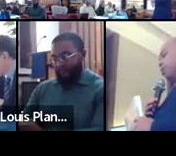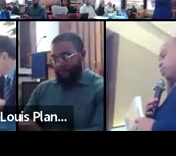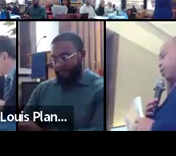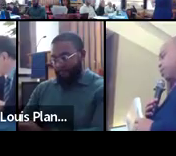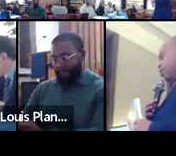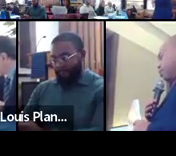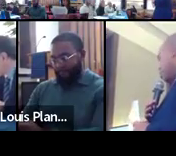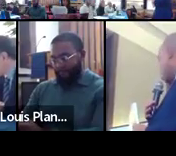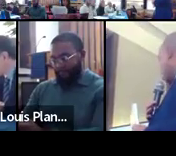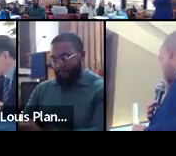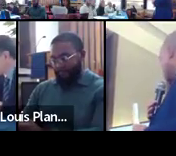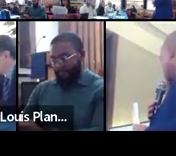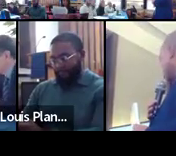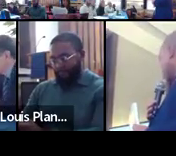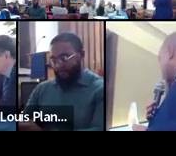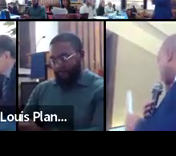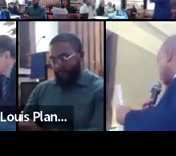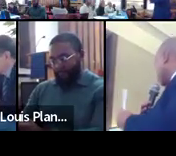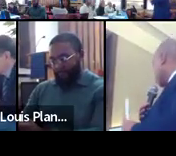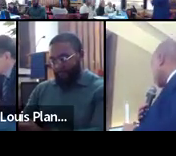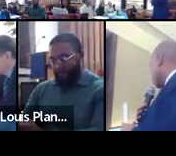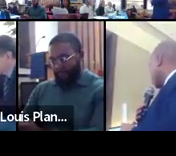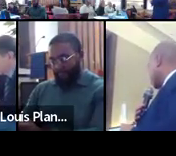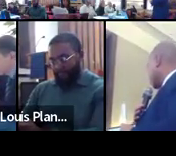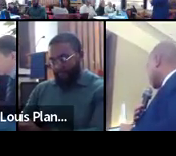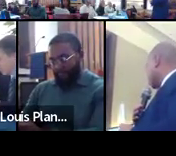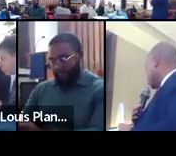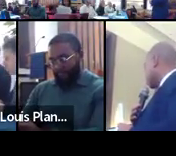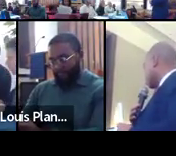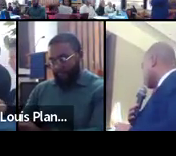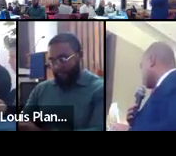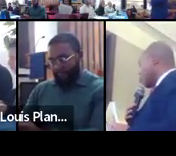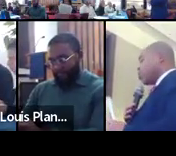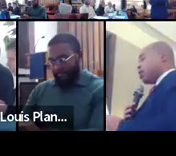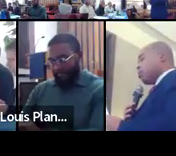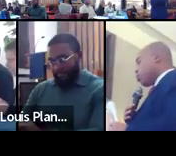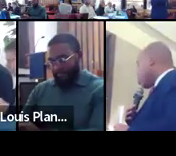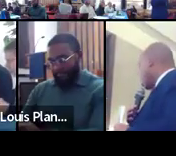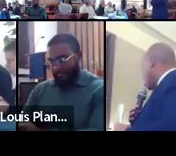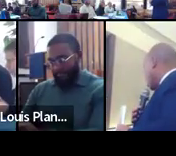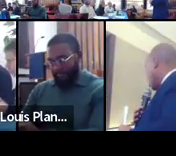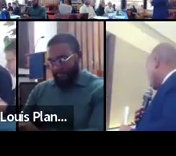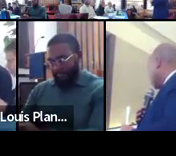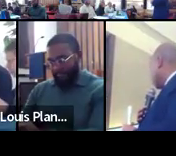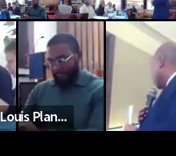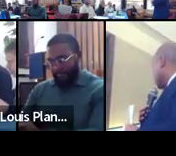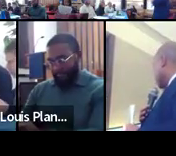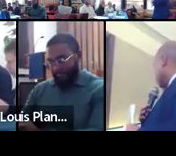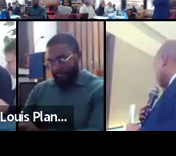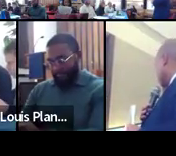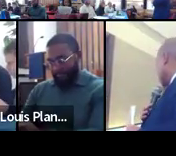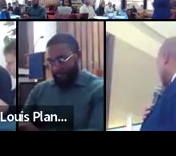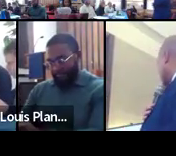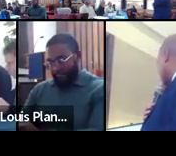neighborhood transformation managers as well who have been involved in the process too. So we look to coordinate the work with